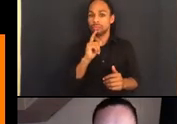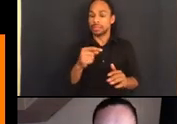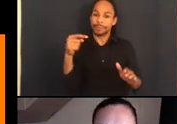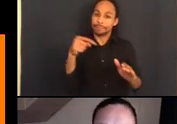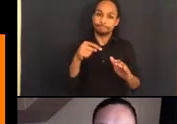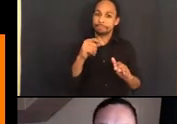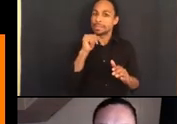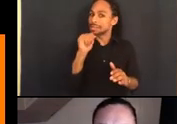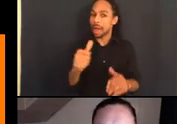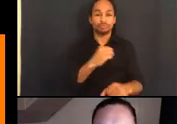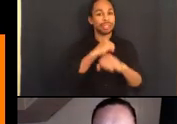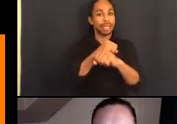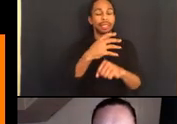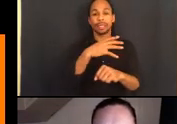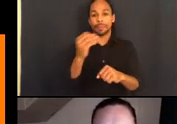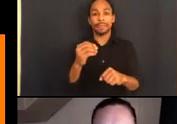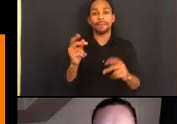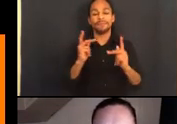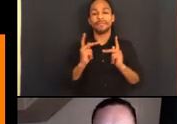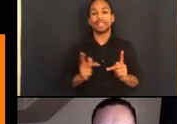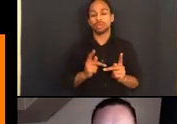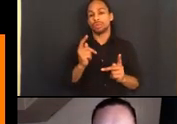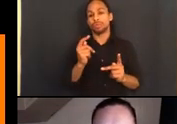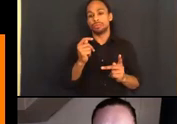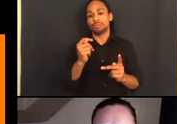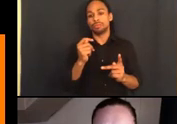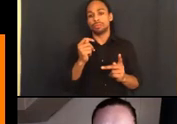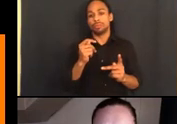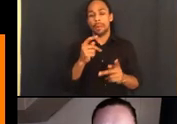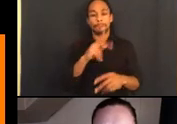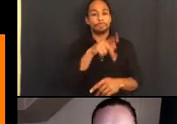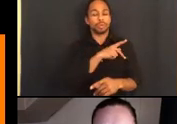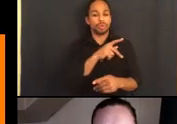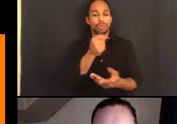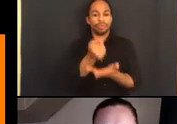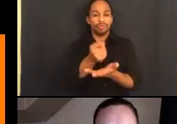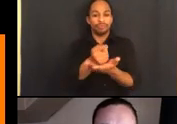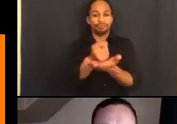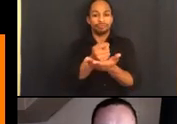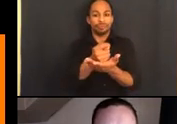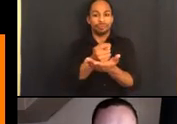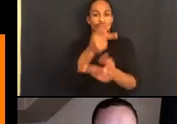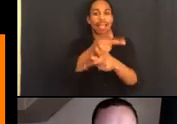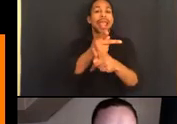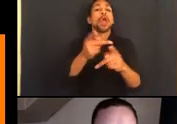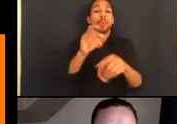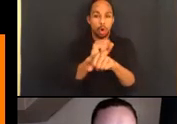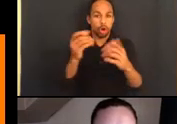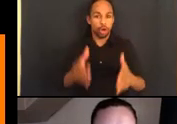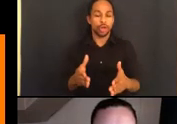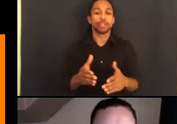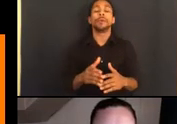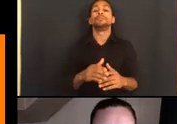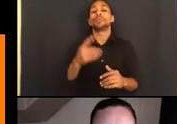are dependent on them to actually live. So this should push us to the point where we say we need to pay care workers more